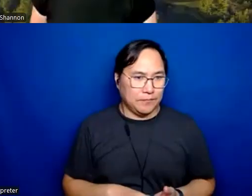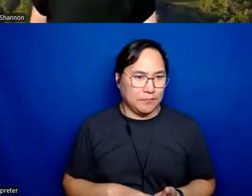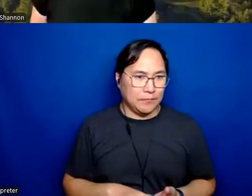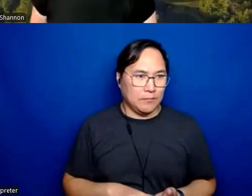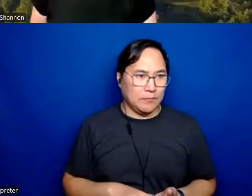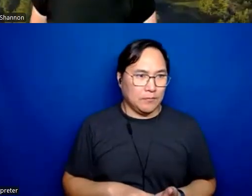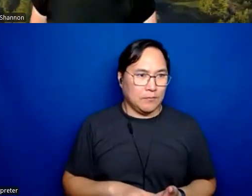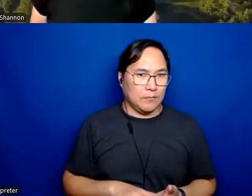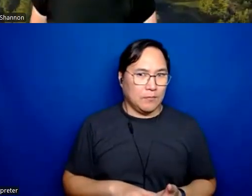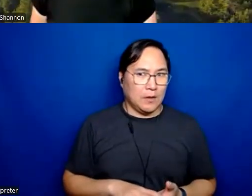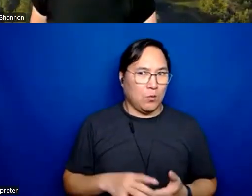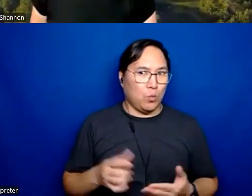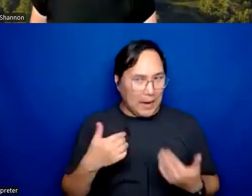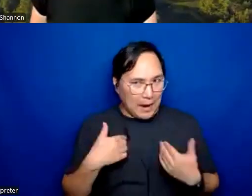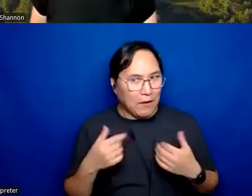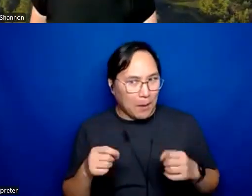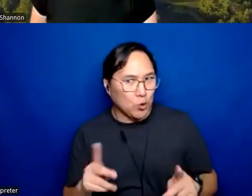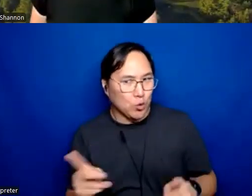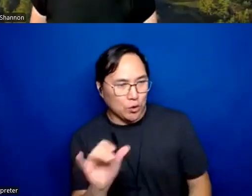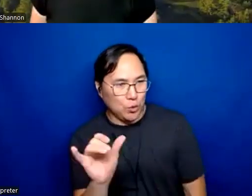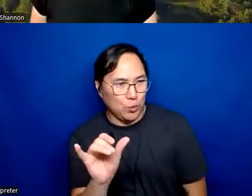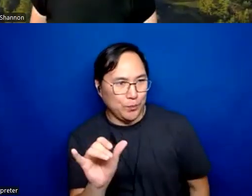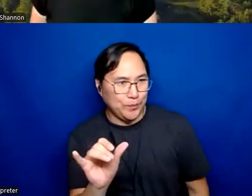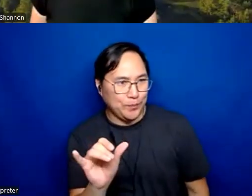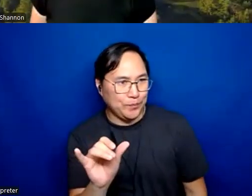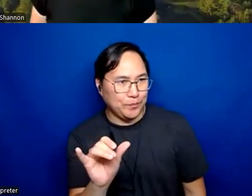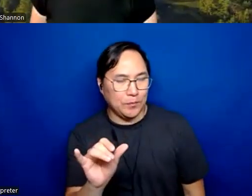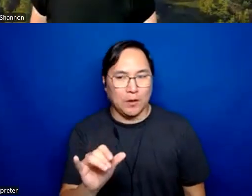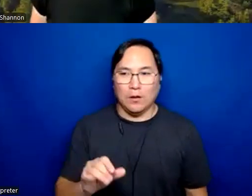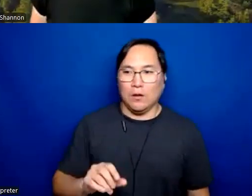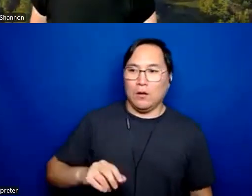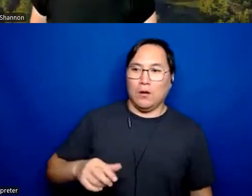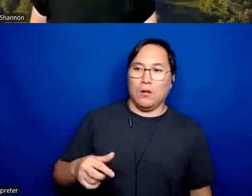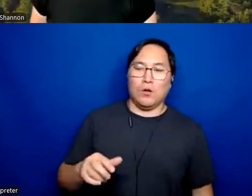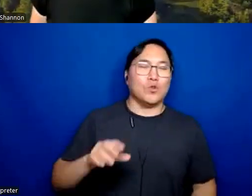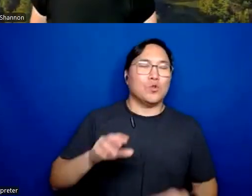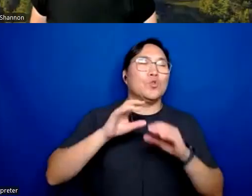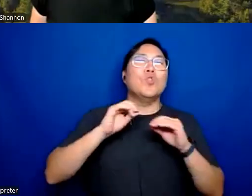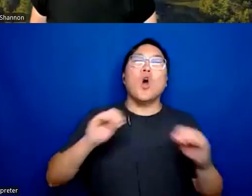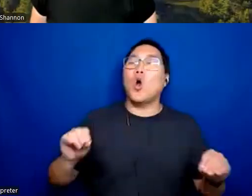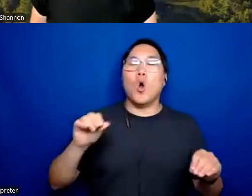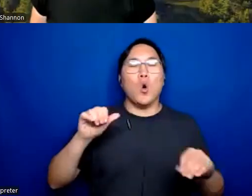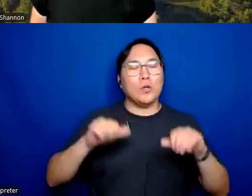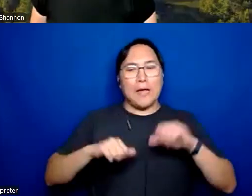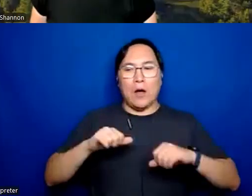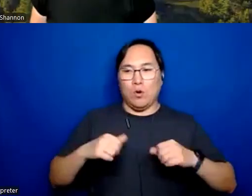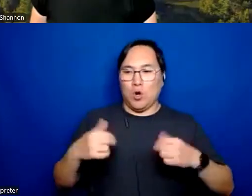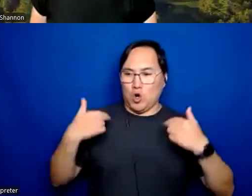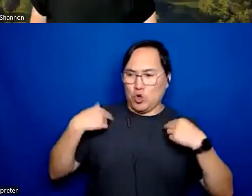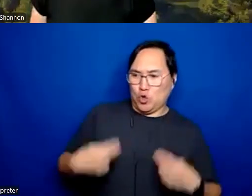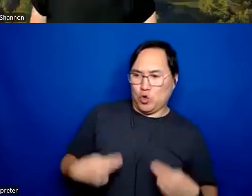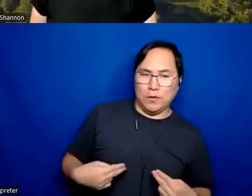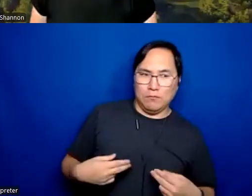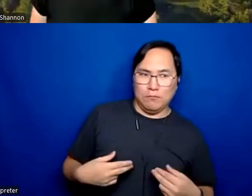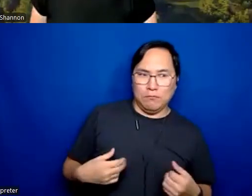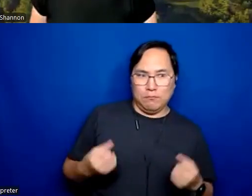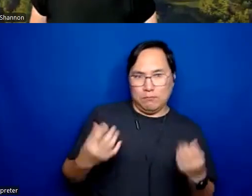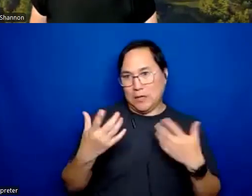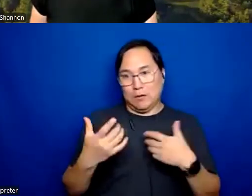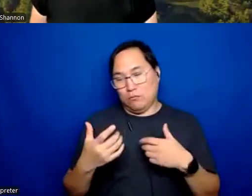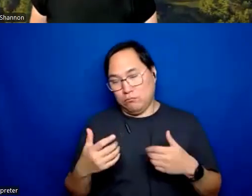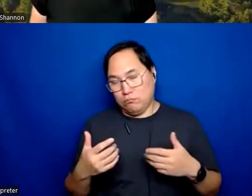that there's an opportunity there as well, right? Like, there's no doubt that humans are in many ways like one of